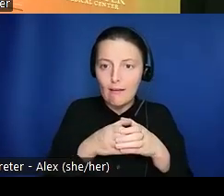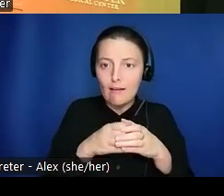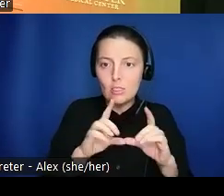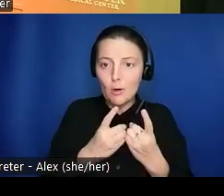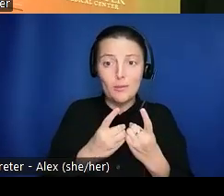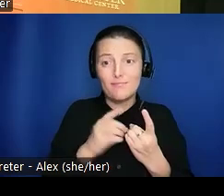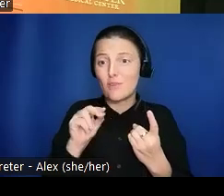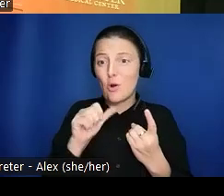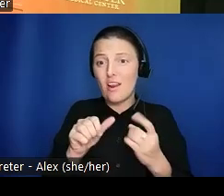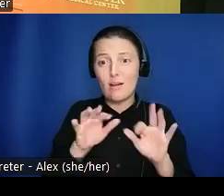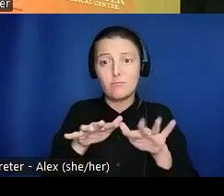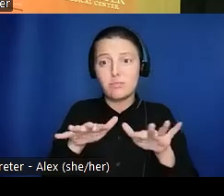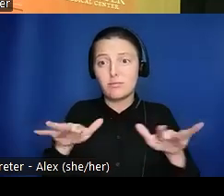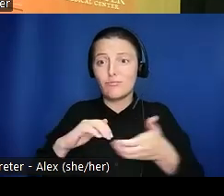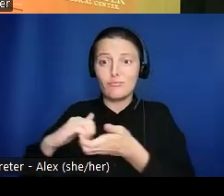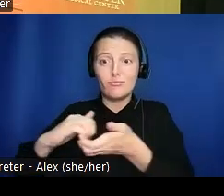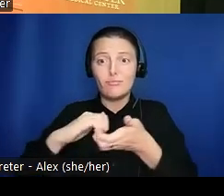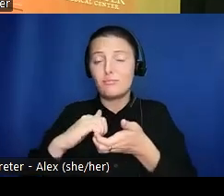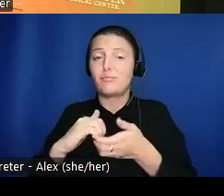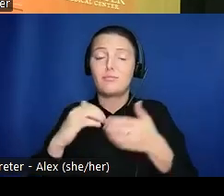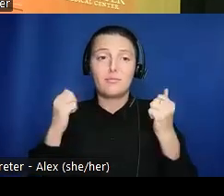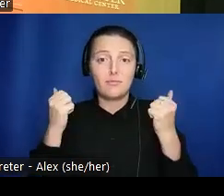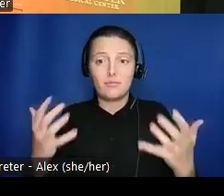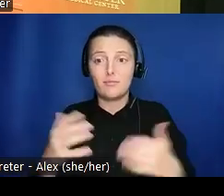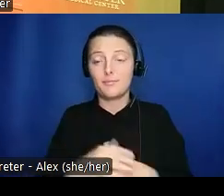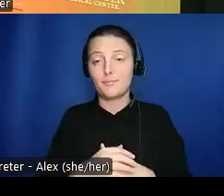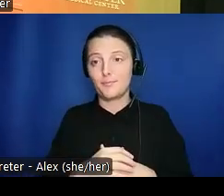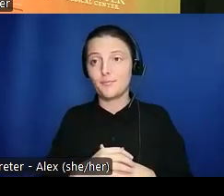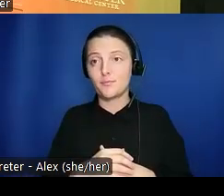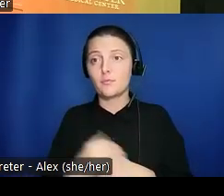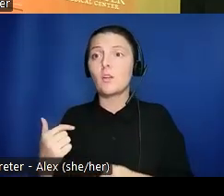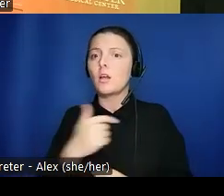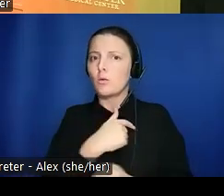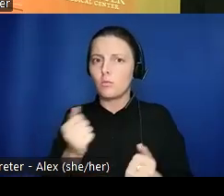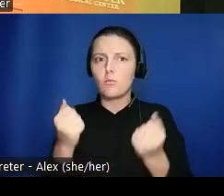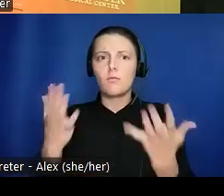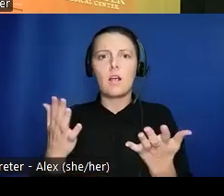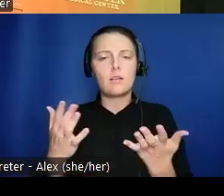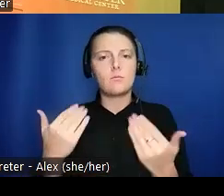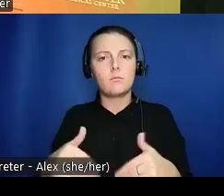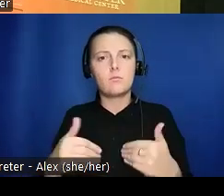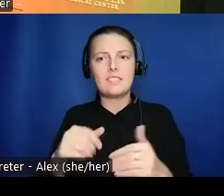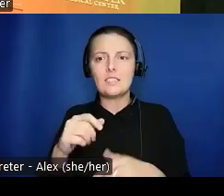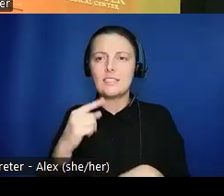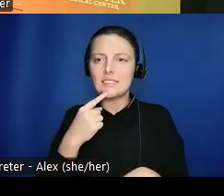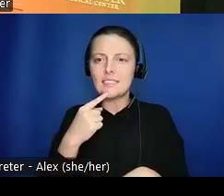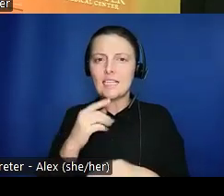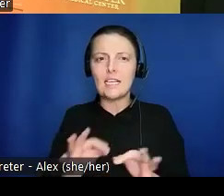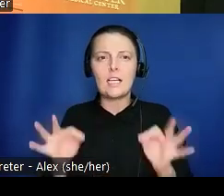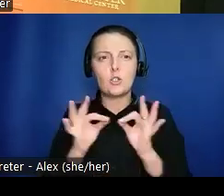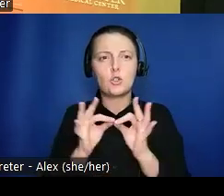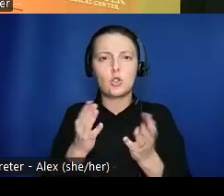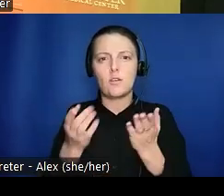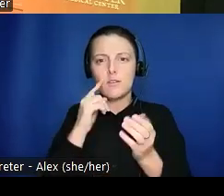now also providing essential service in education as well. And